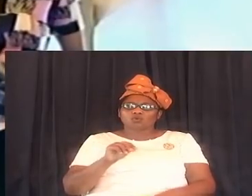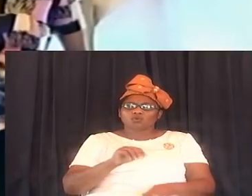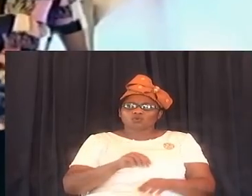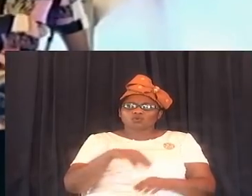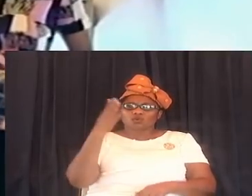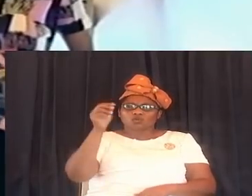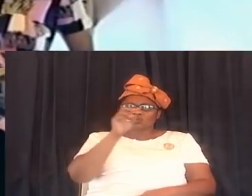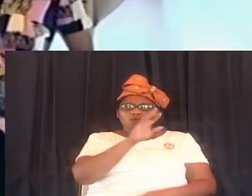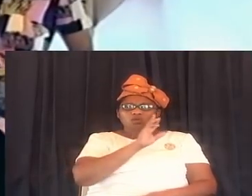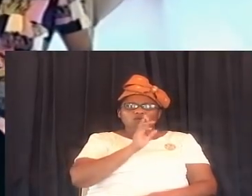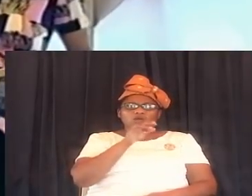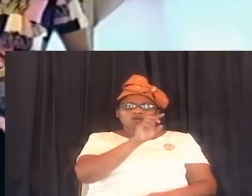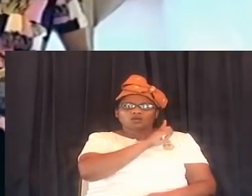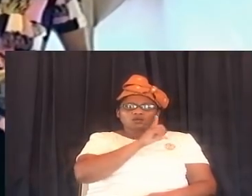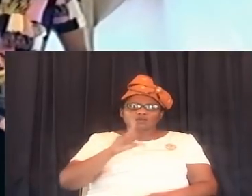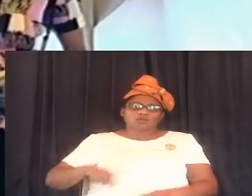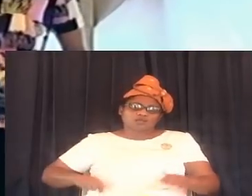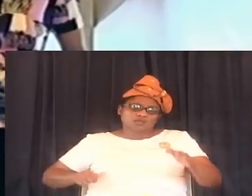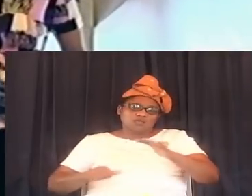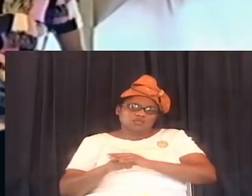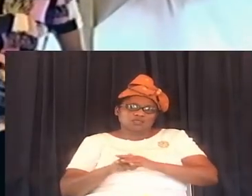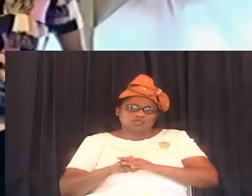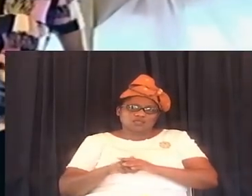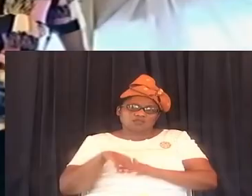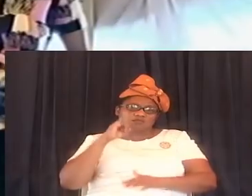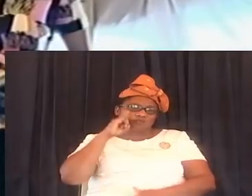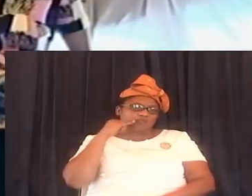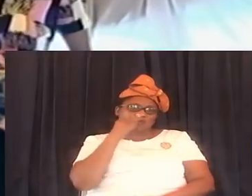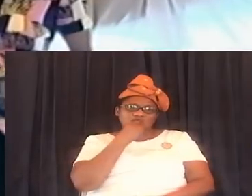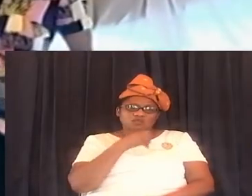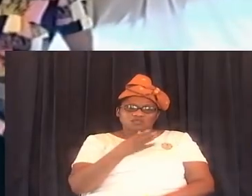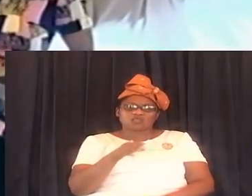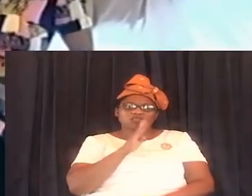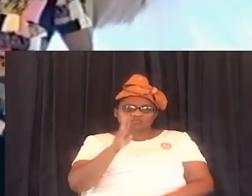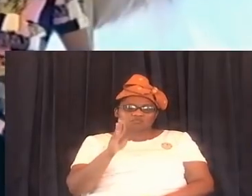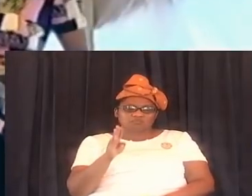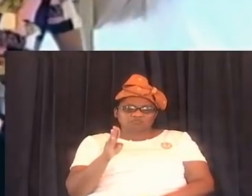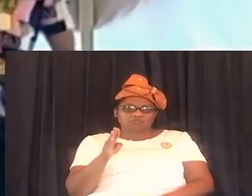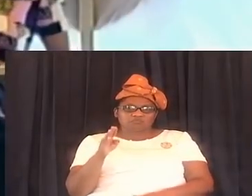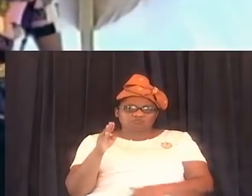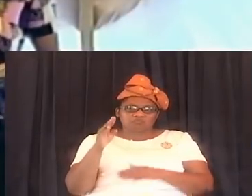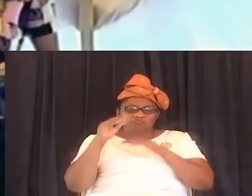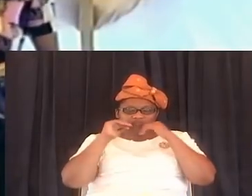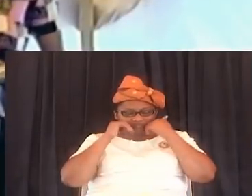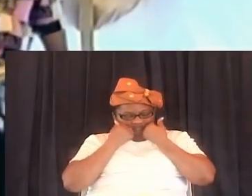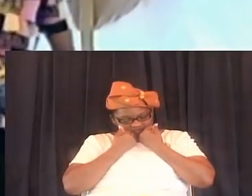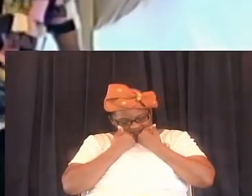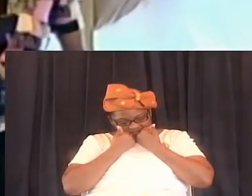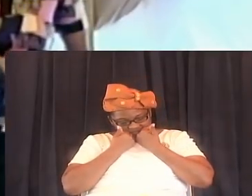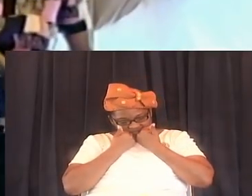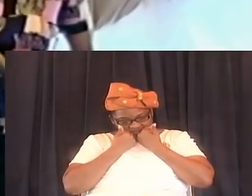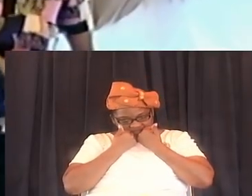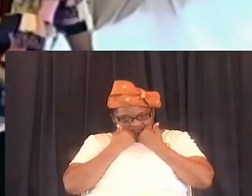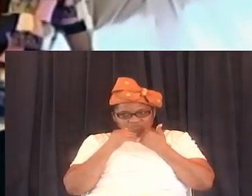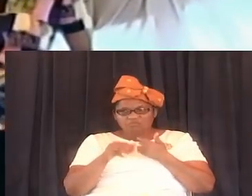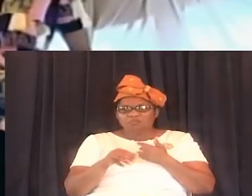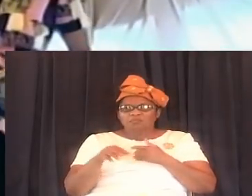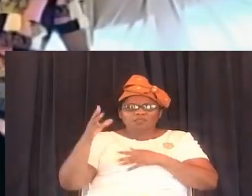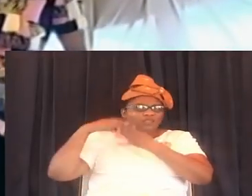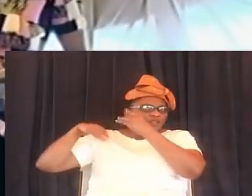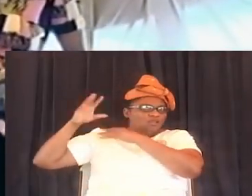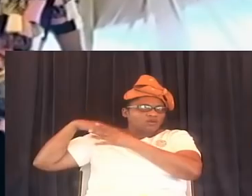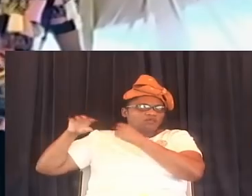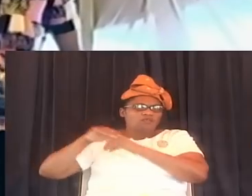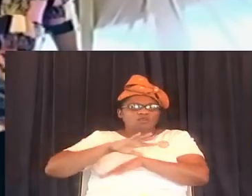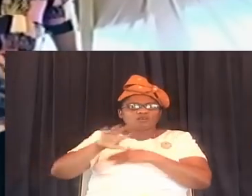hidest thyself, O God of Israel, the Savior. They shall be ashamed and also confounded, all of them. They